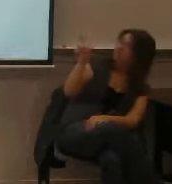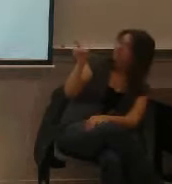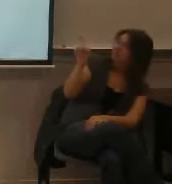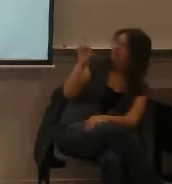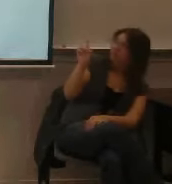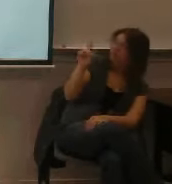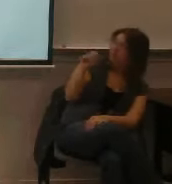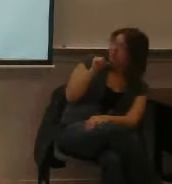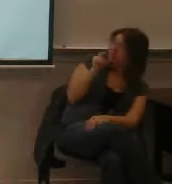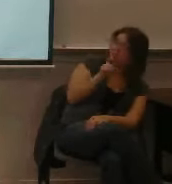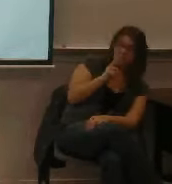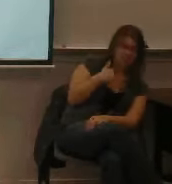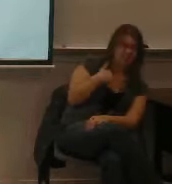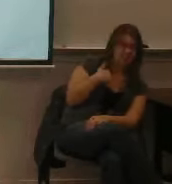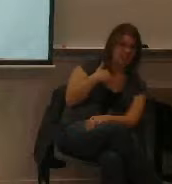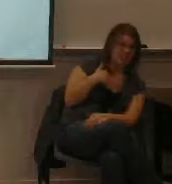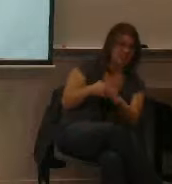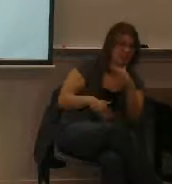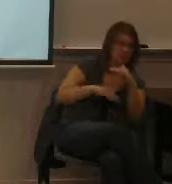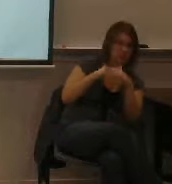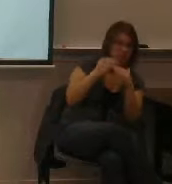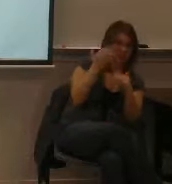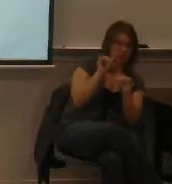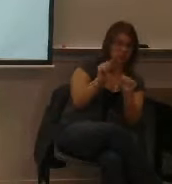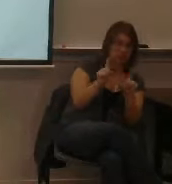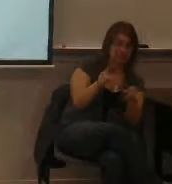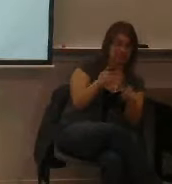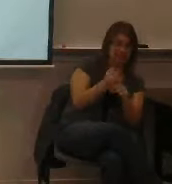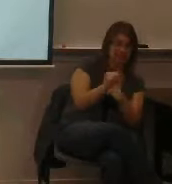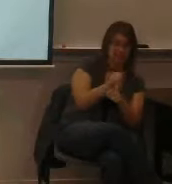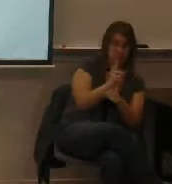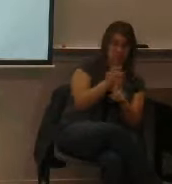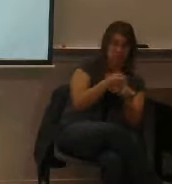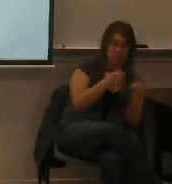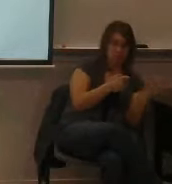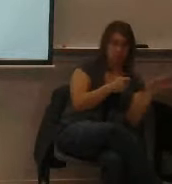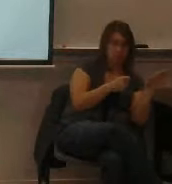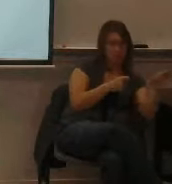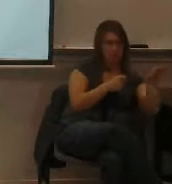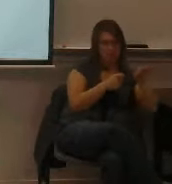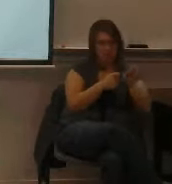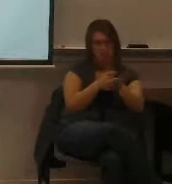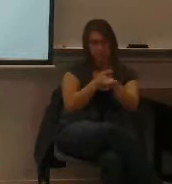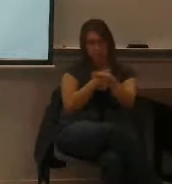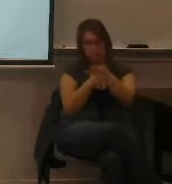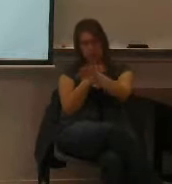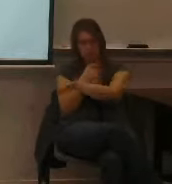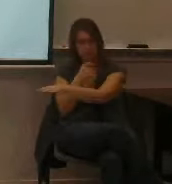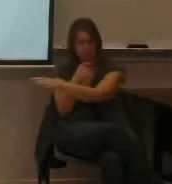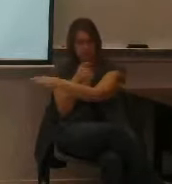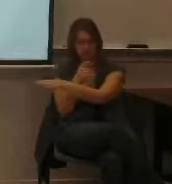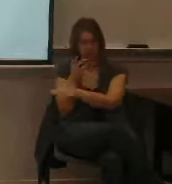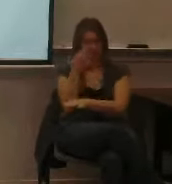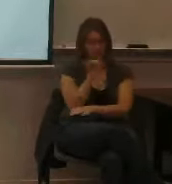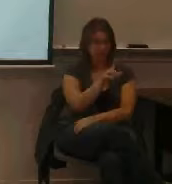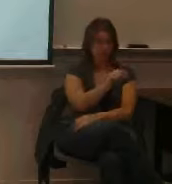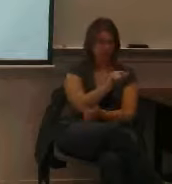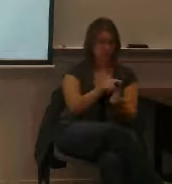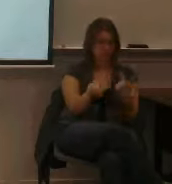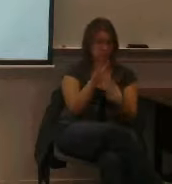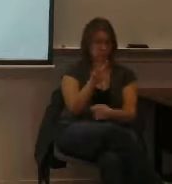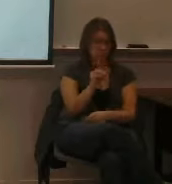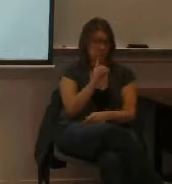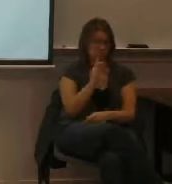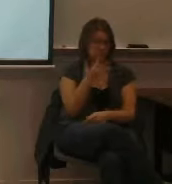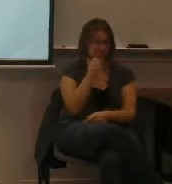even sort of a peak here, but it seems, you know, you can get anywhere. It sort of falls off up at the end, but it seems like 20 to 40